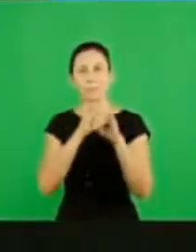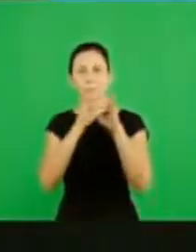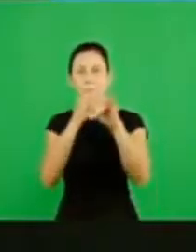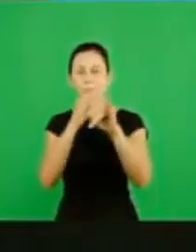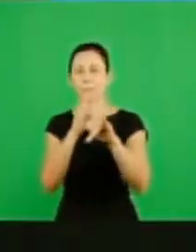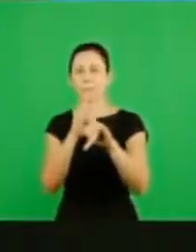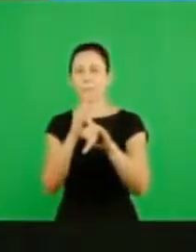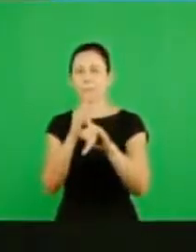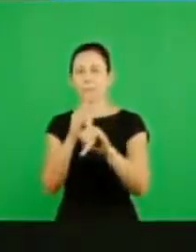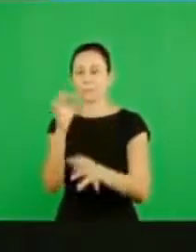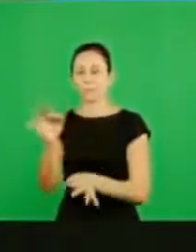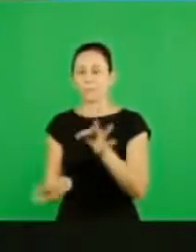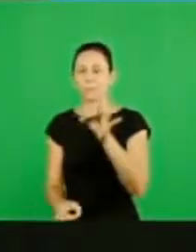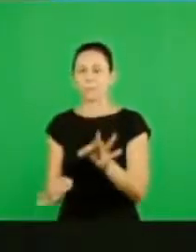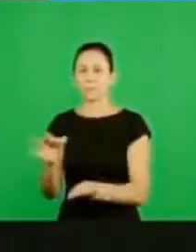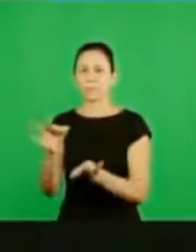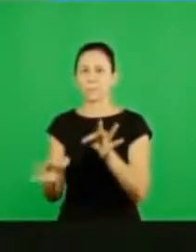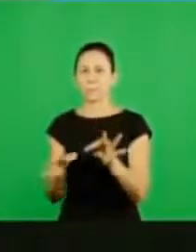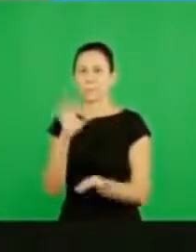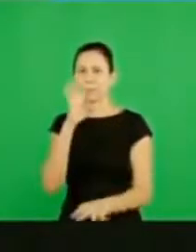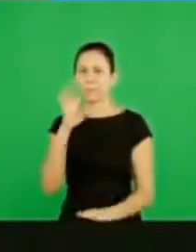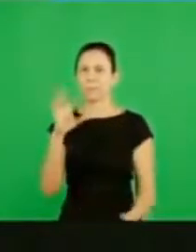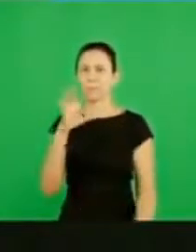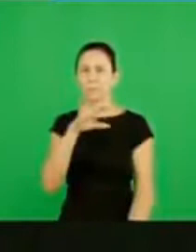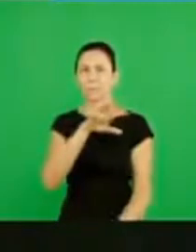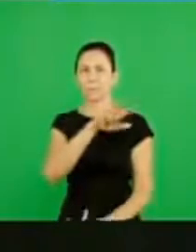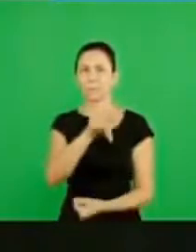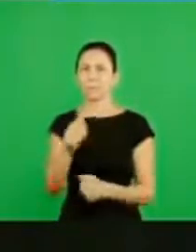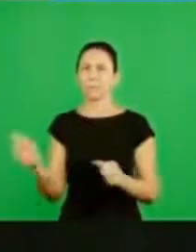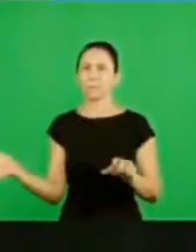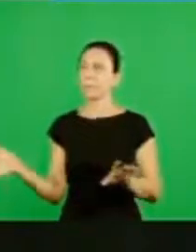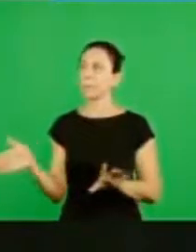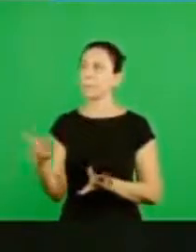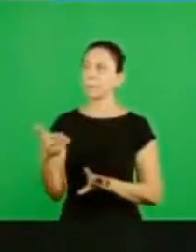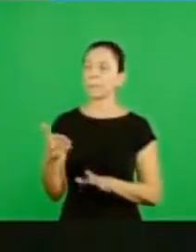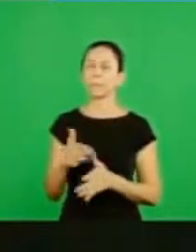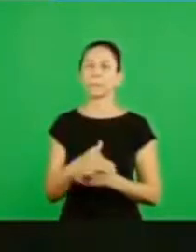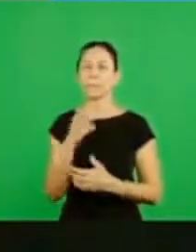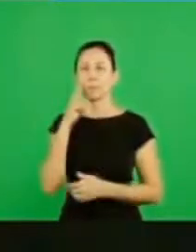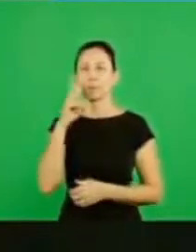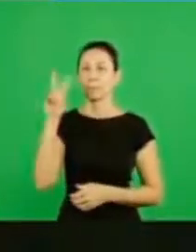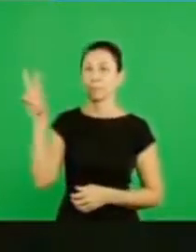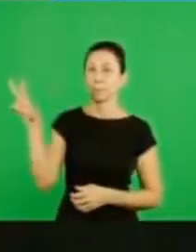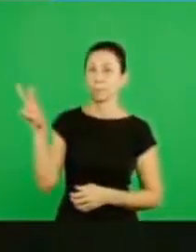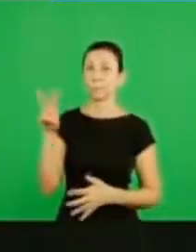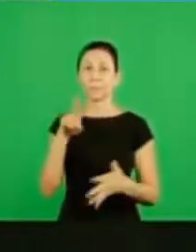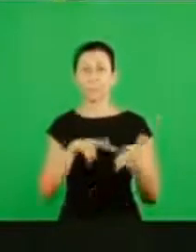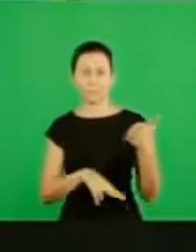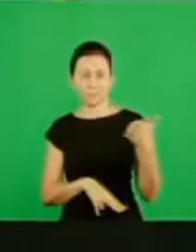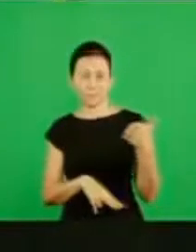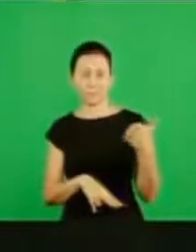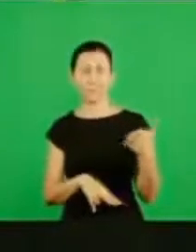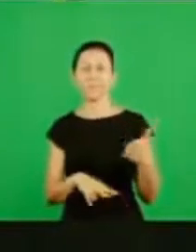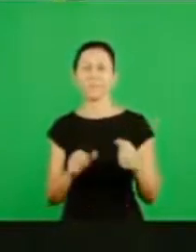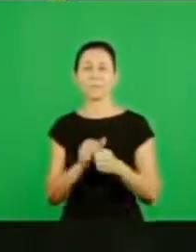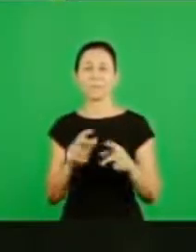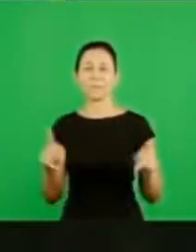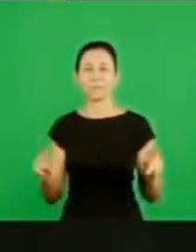already lived. So let's see the first trumpet, the judgment on over the